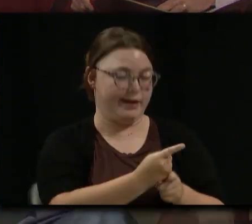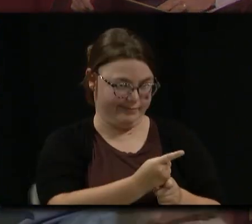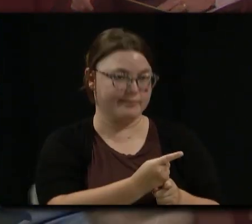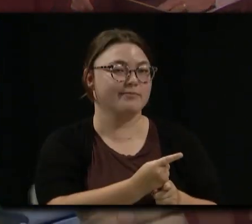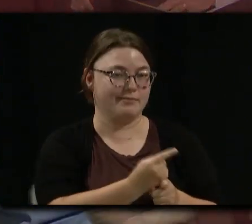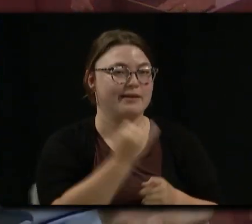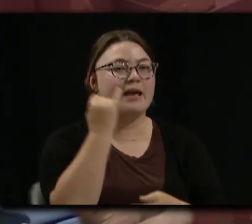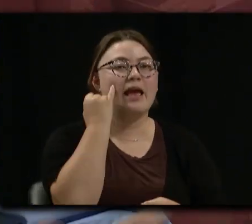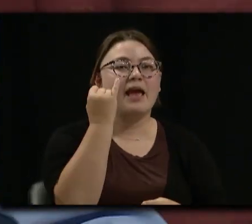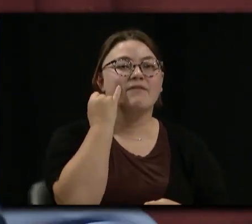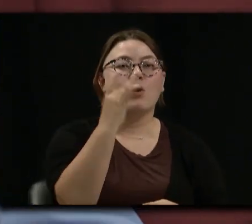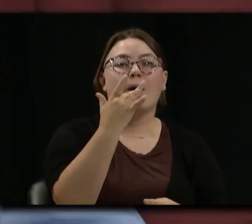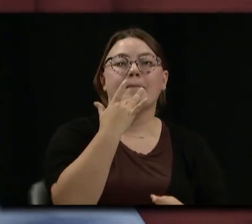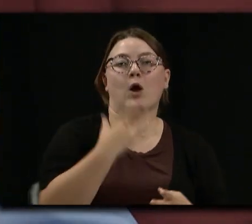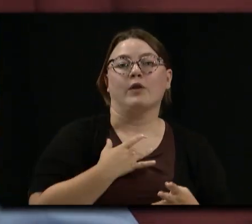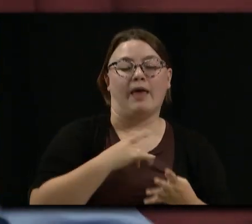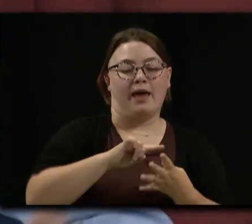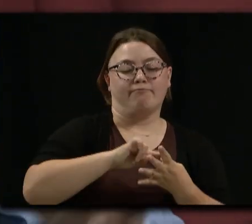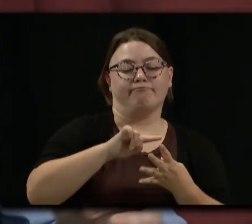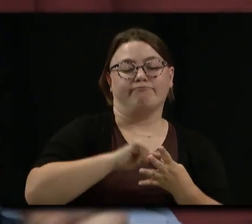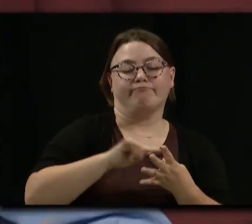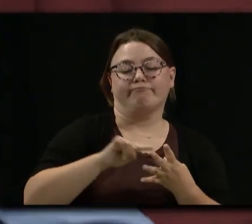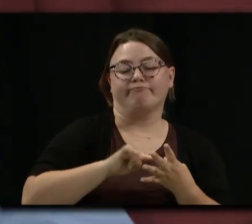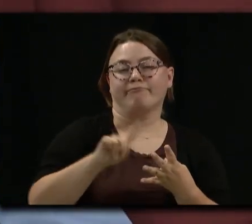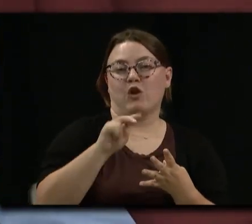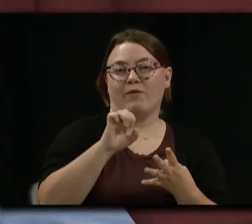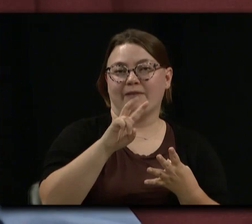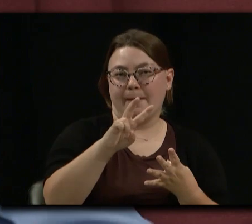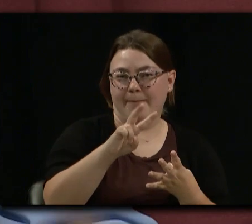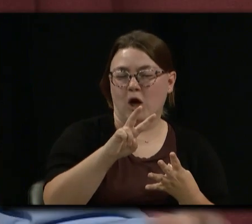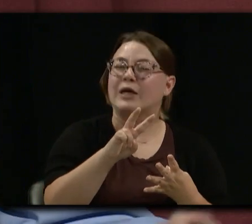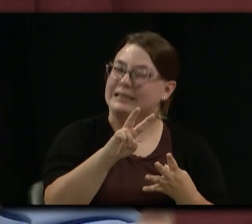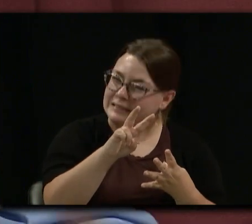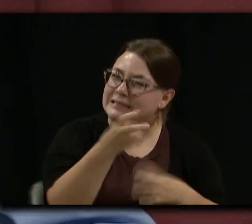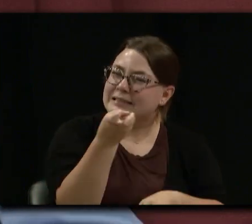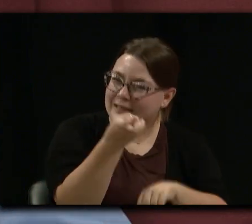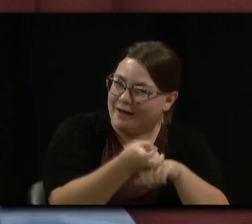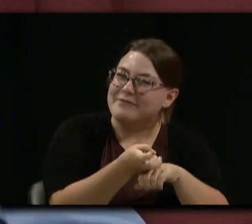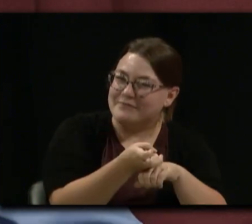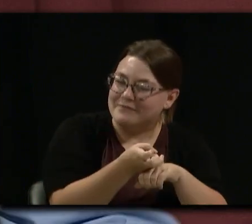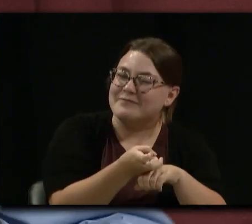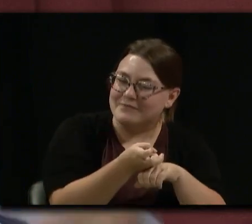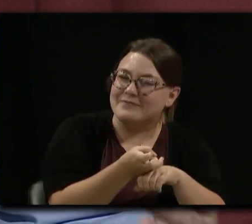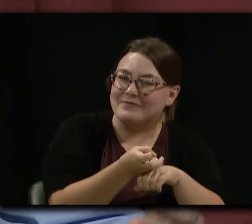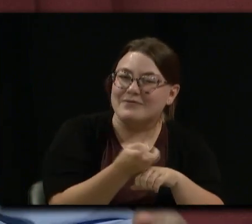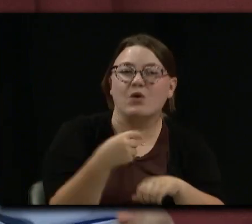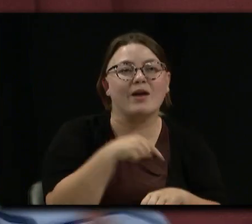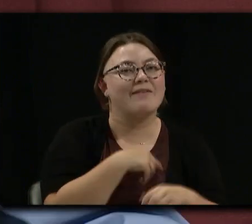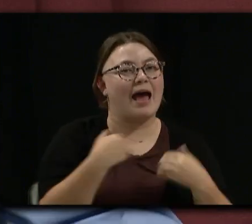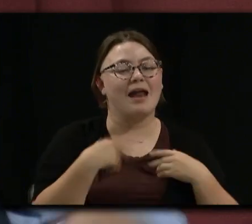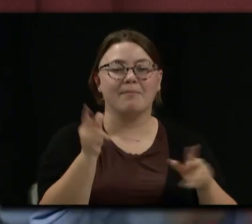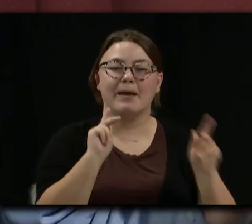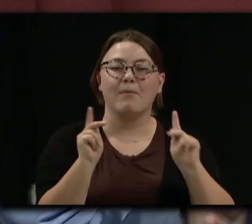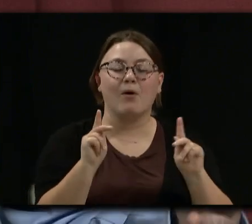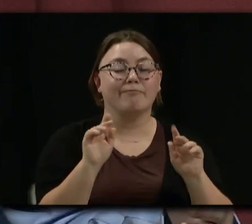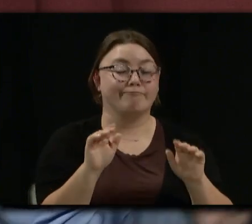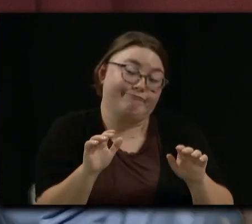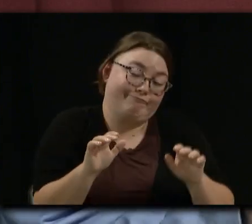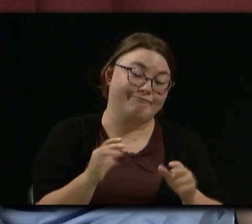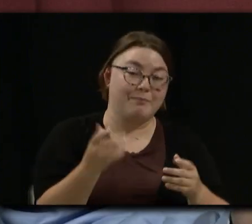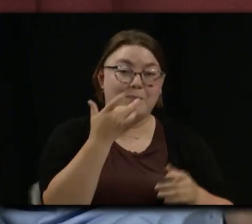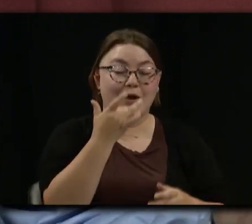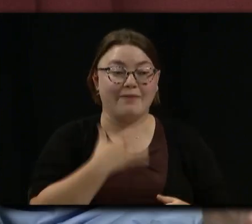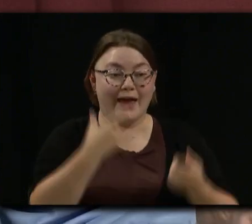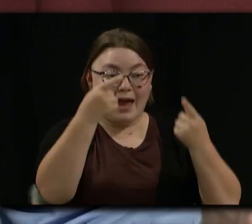the first week and a half of November, you're going to be our tricky ones. Yeah. But we do have people who have had a birthday and didn't